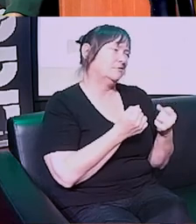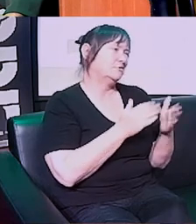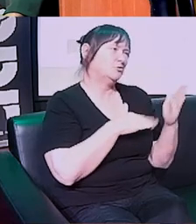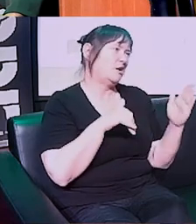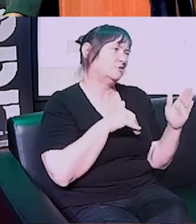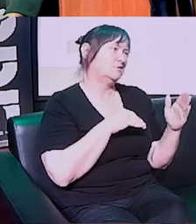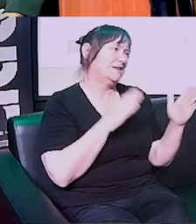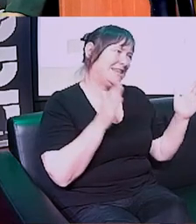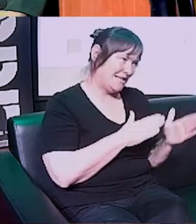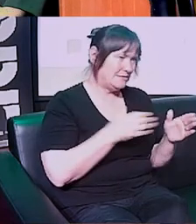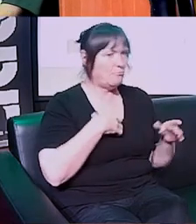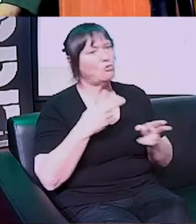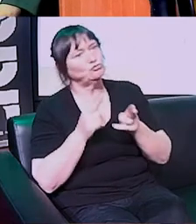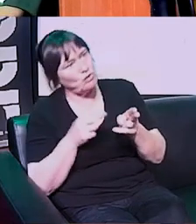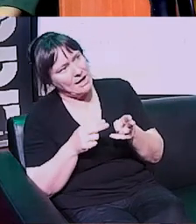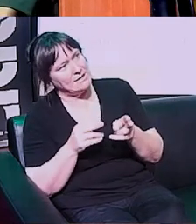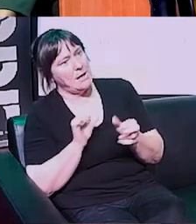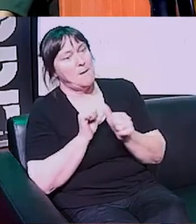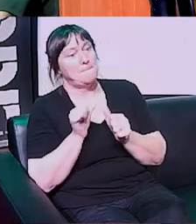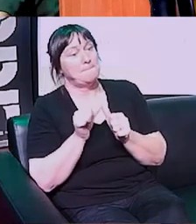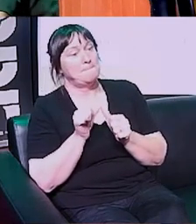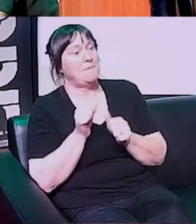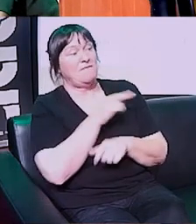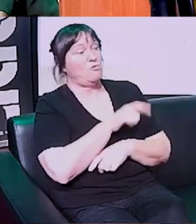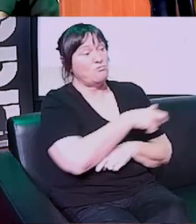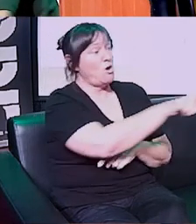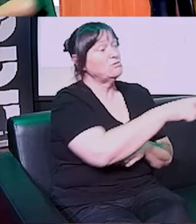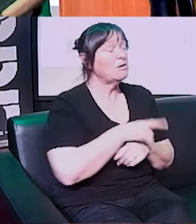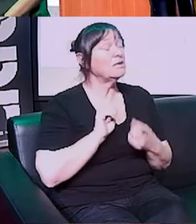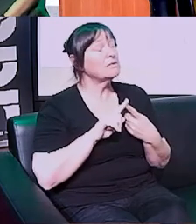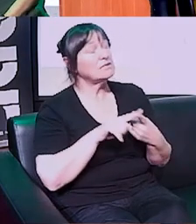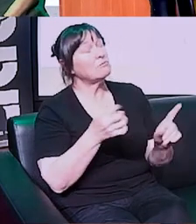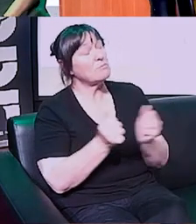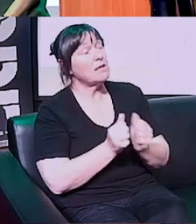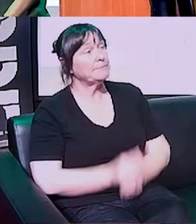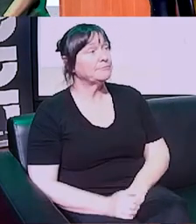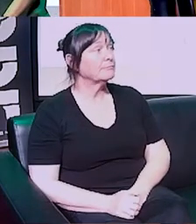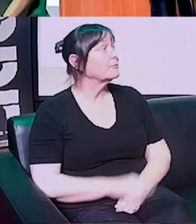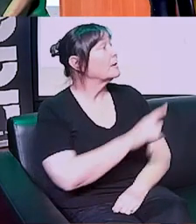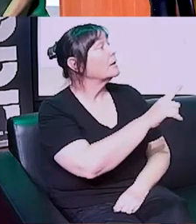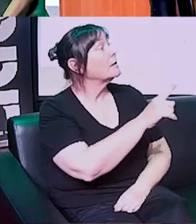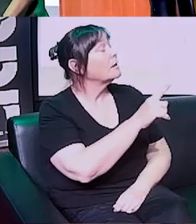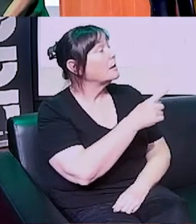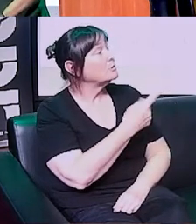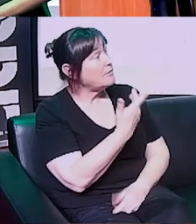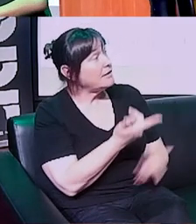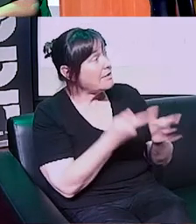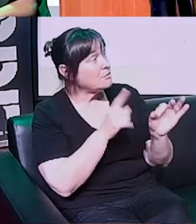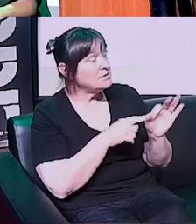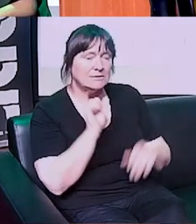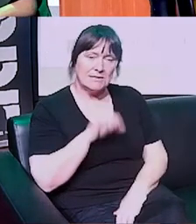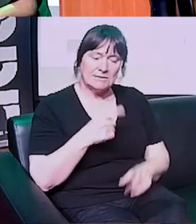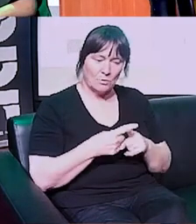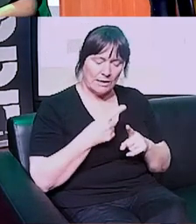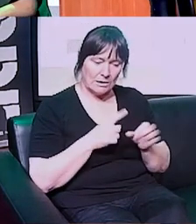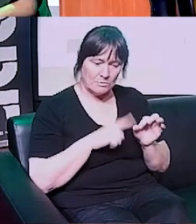off the roads as well. I mean, it's better conditions for the roads and so on and so forth. Yeah. Jimmy, anything quickly? Just a quick one. Someone asks if